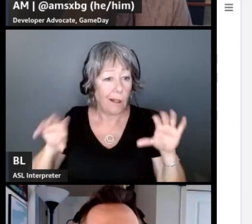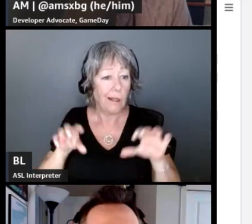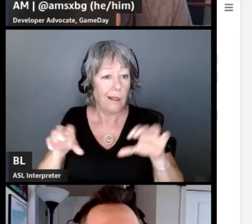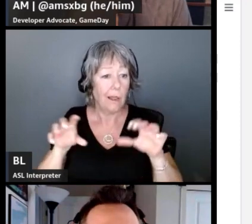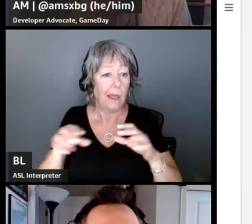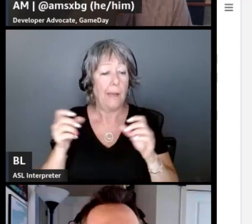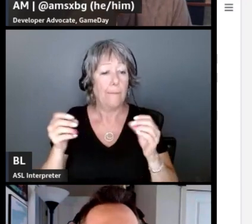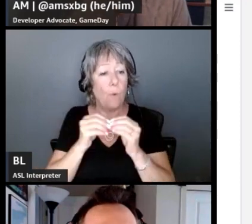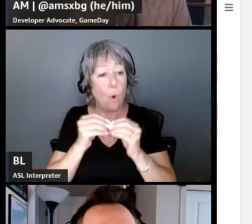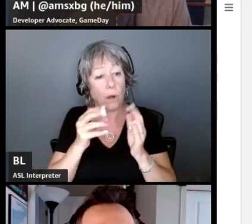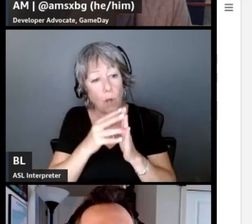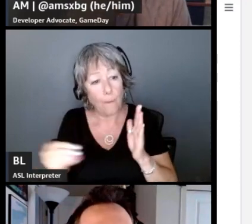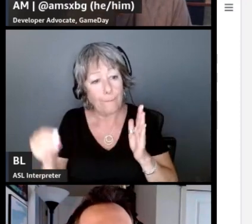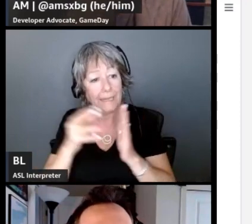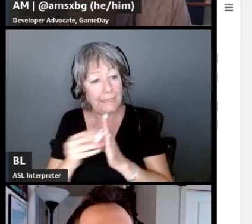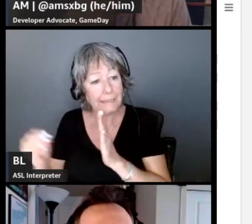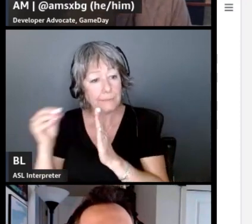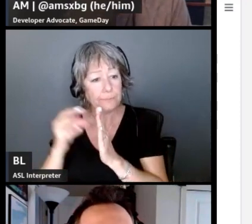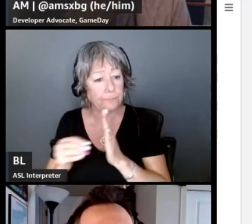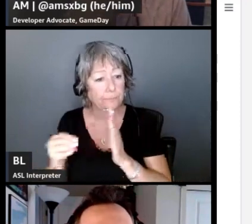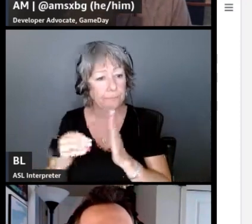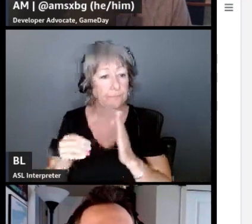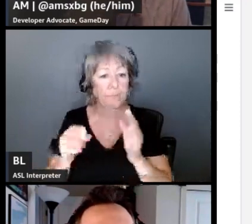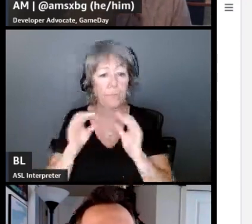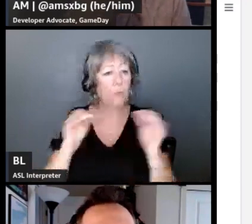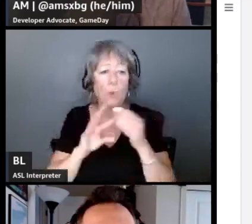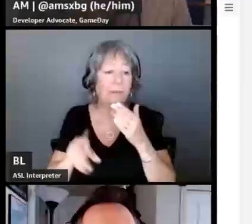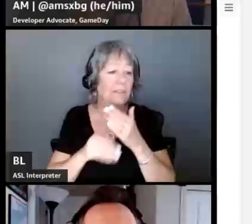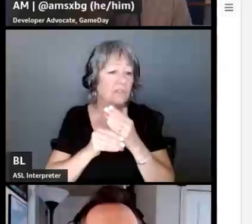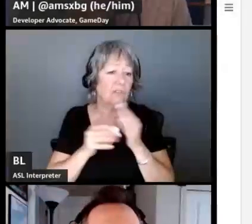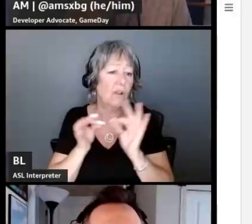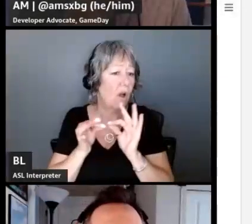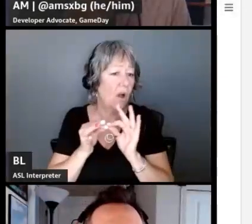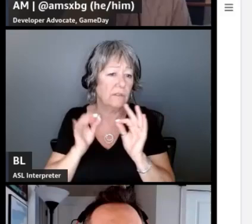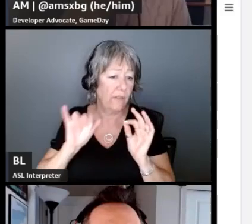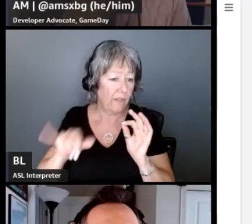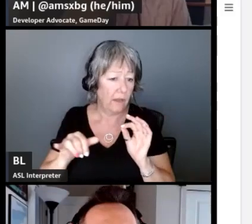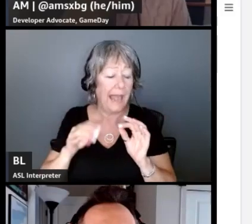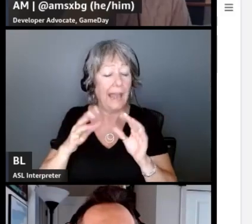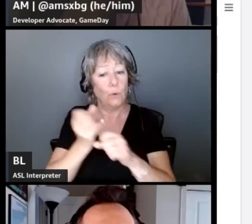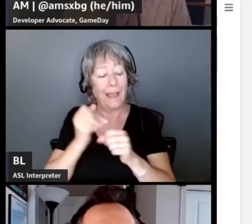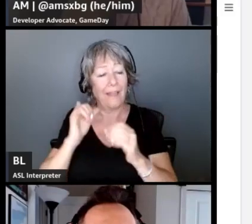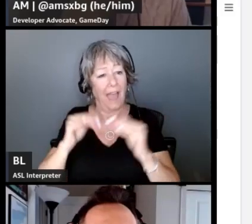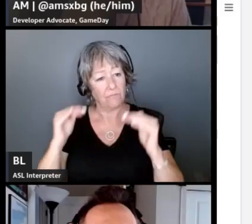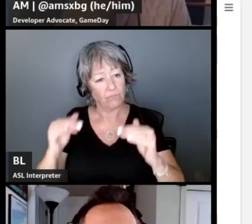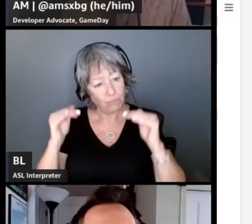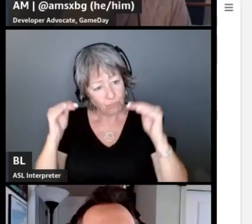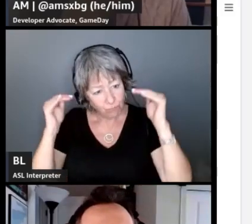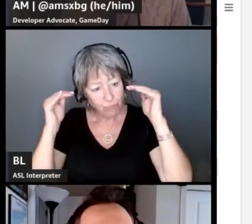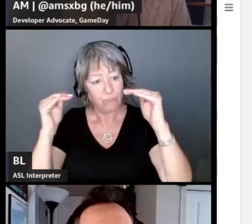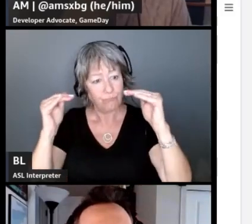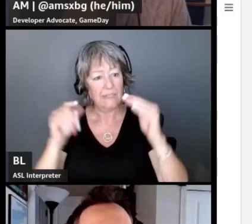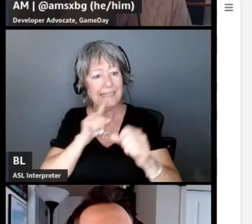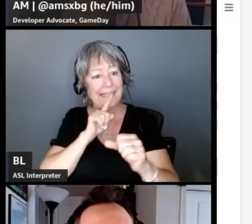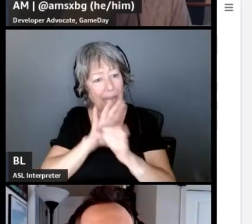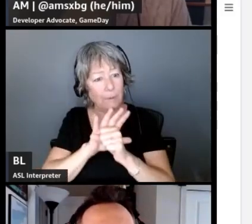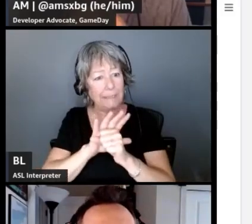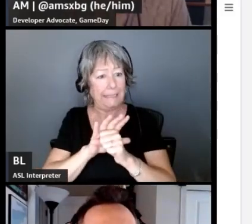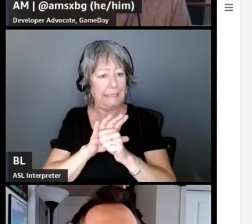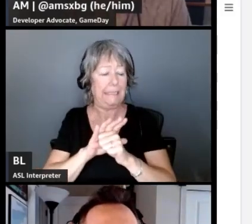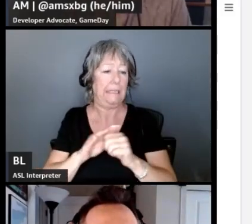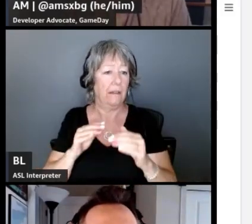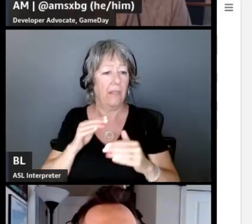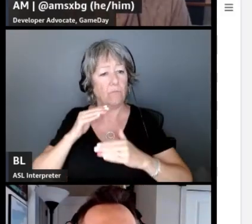copies, and there's no additional cost in that, right? And you get that higher availability, you get that higher guarantee from us.